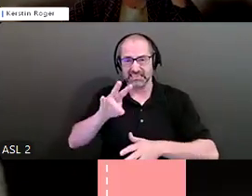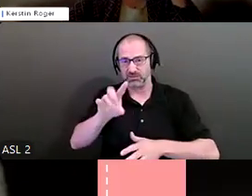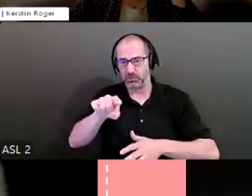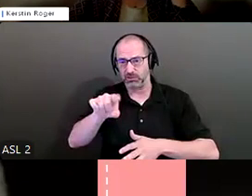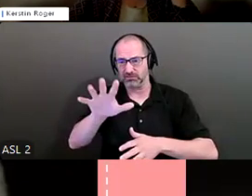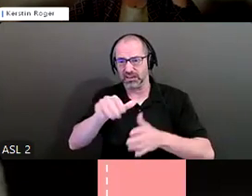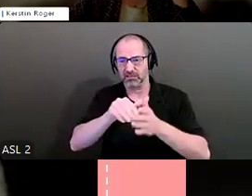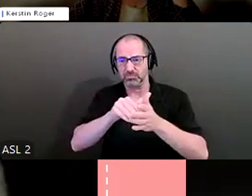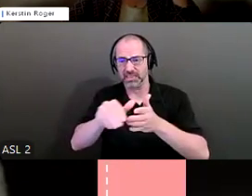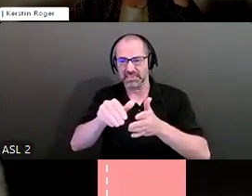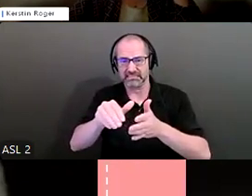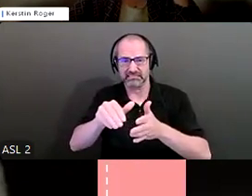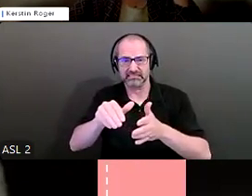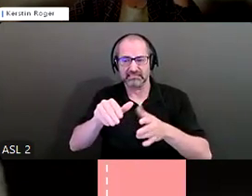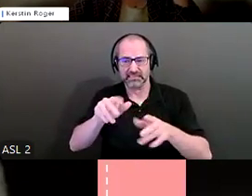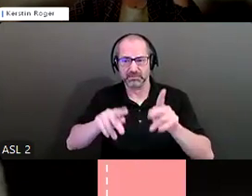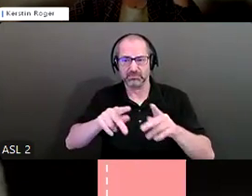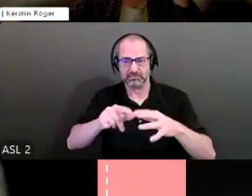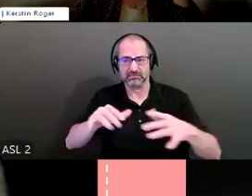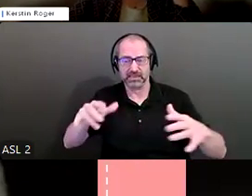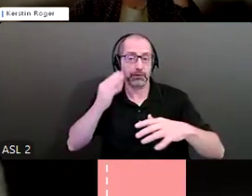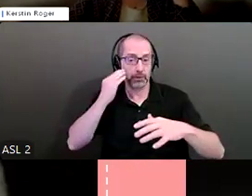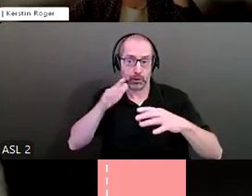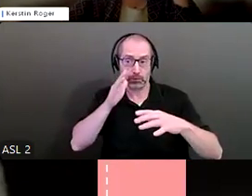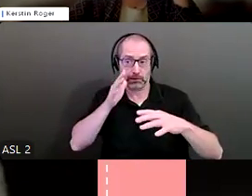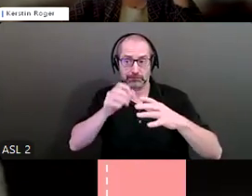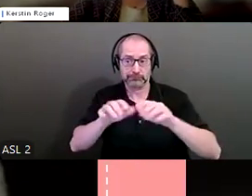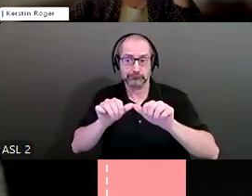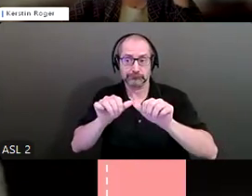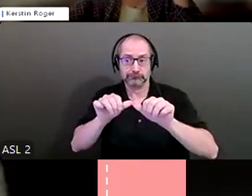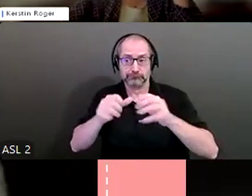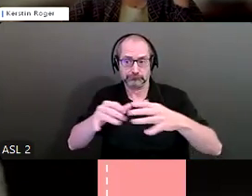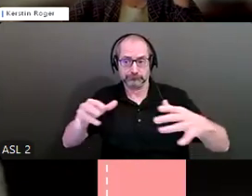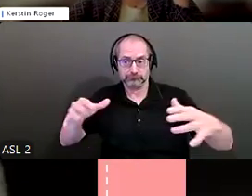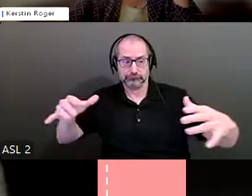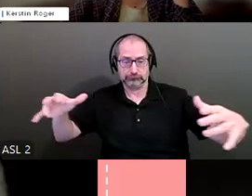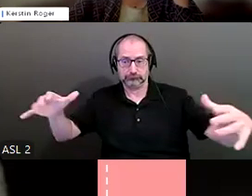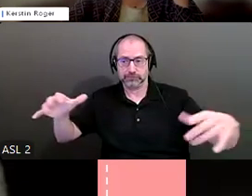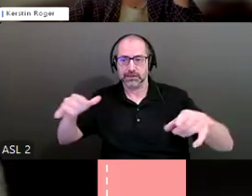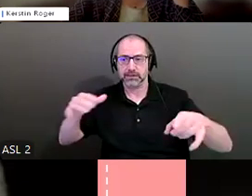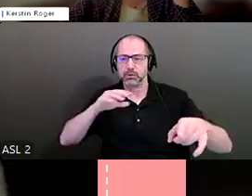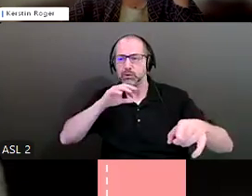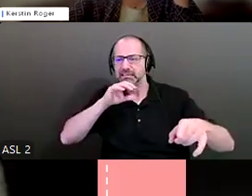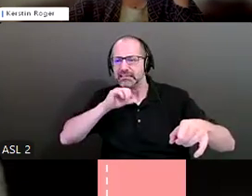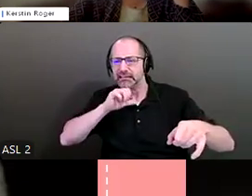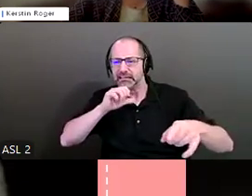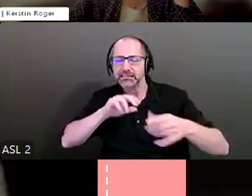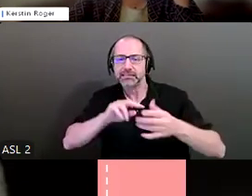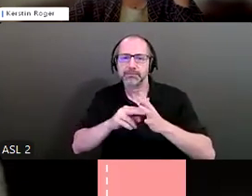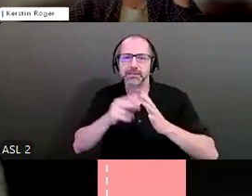we know this is going to increase. And unfortunately, with aging comes increasing rates of older